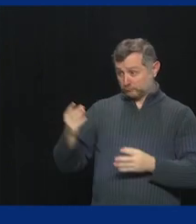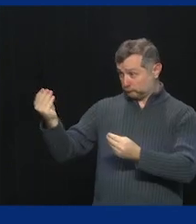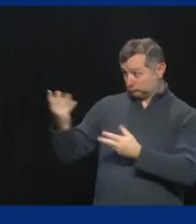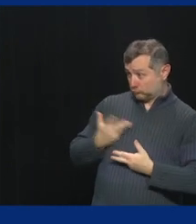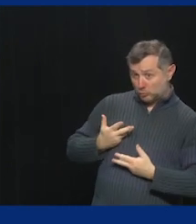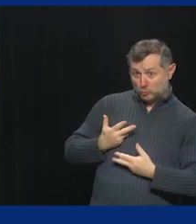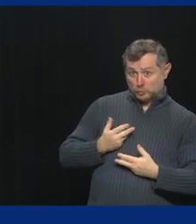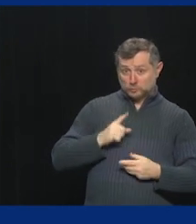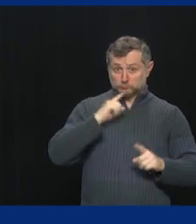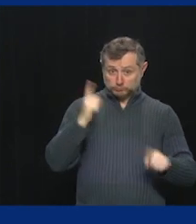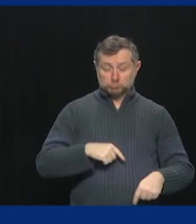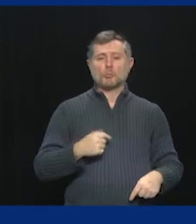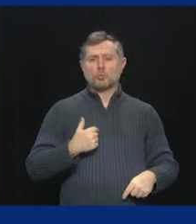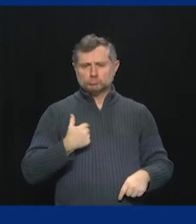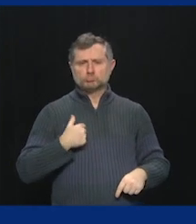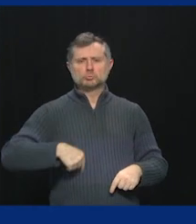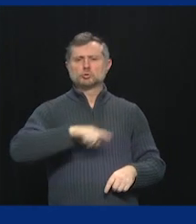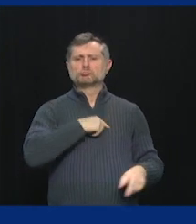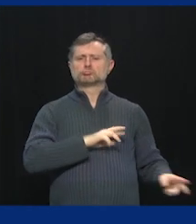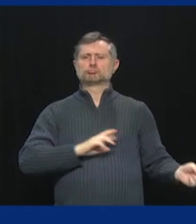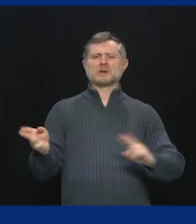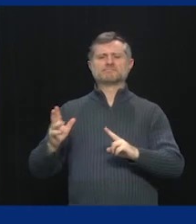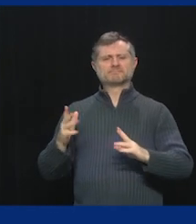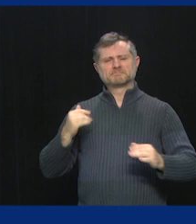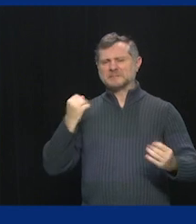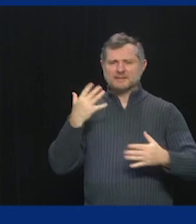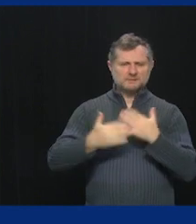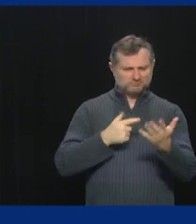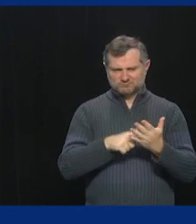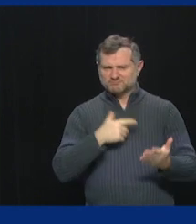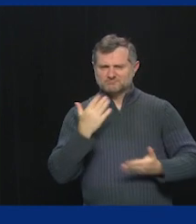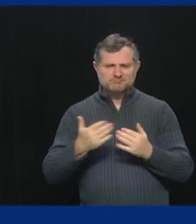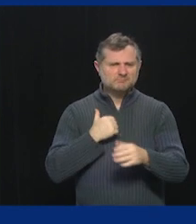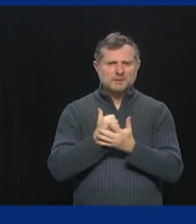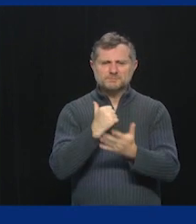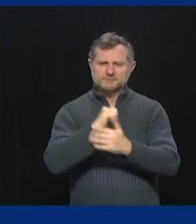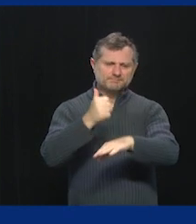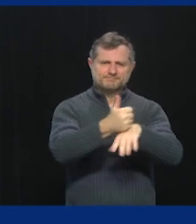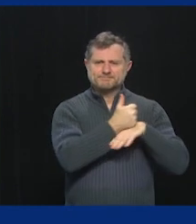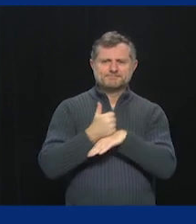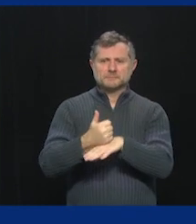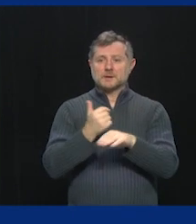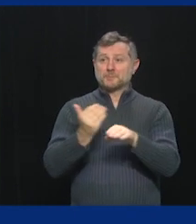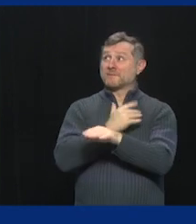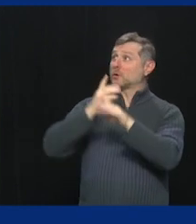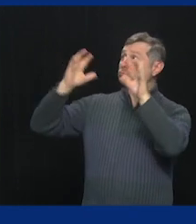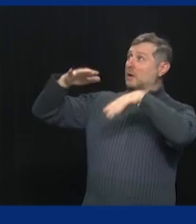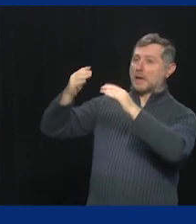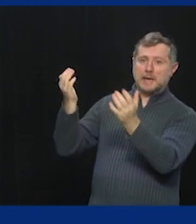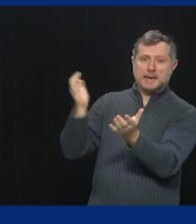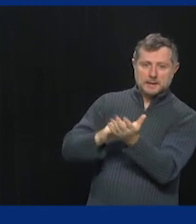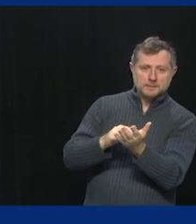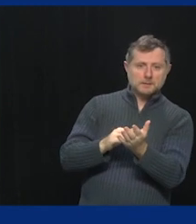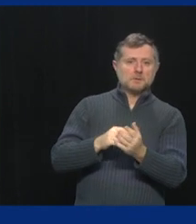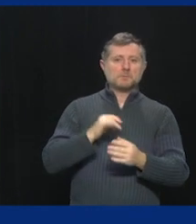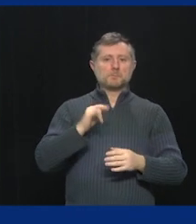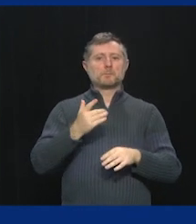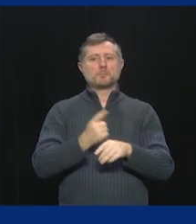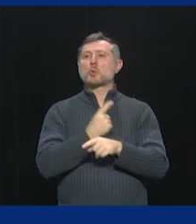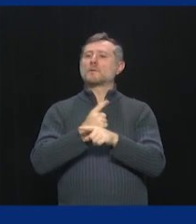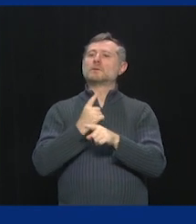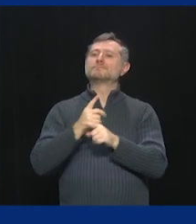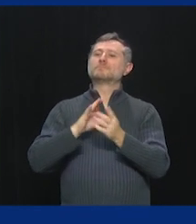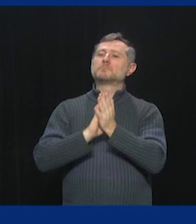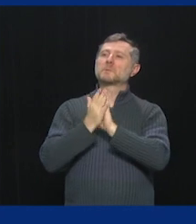had pre-positioned many assets ahead of the storm just as a normal heavy rain